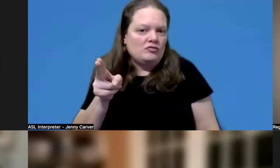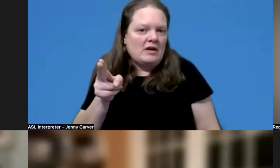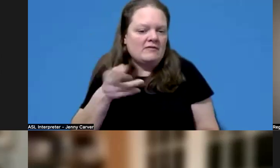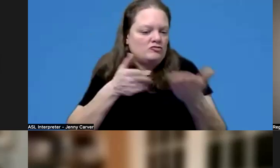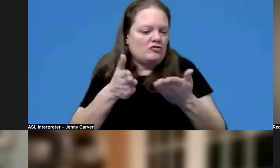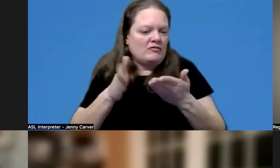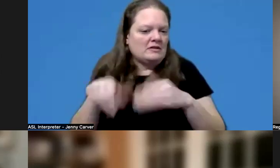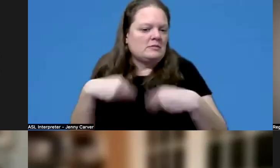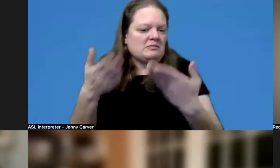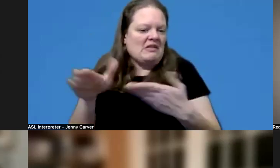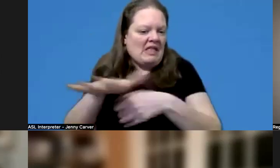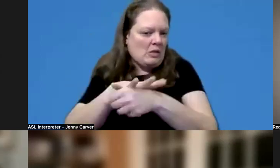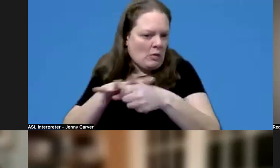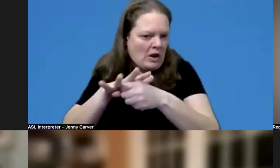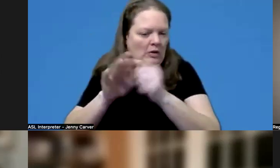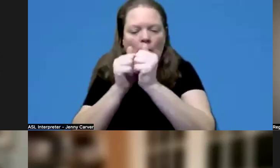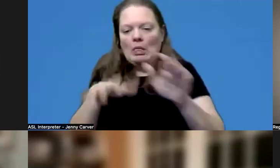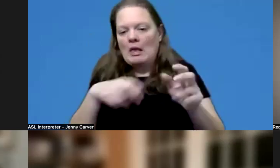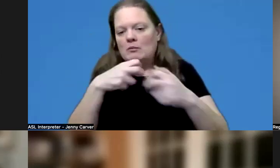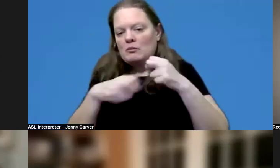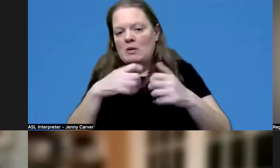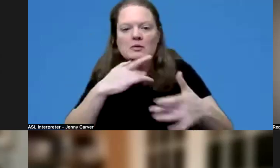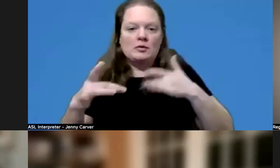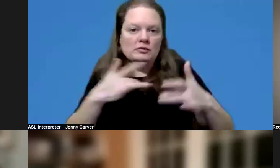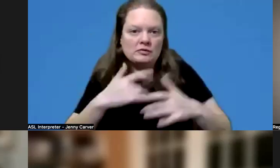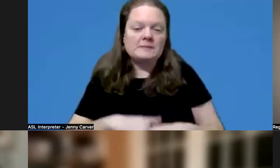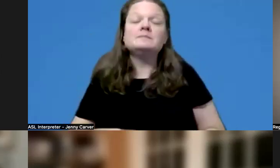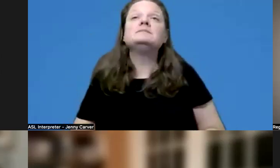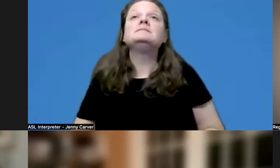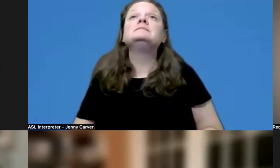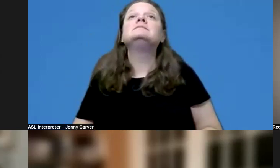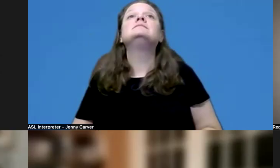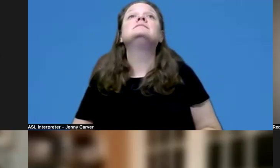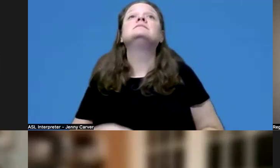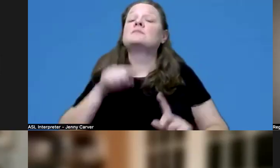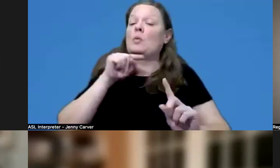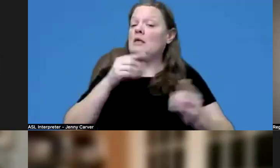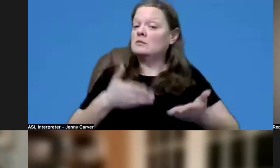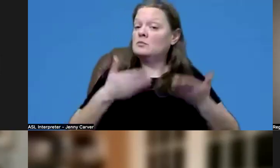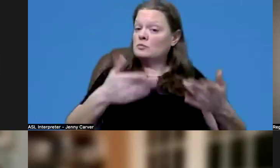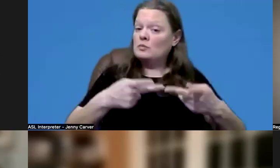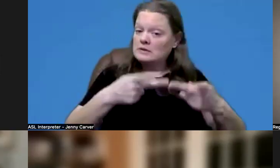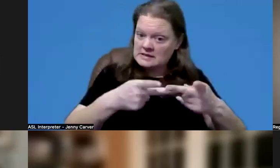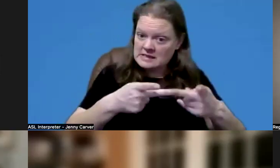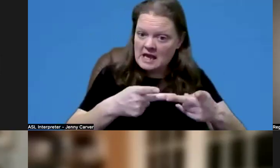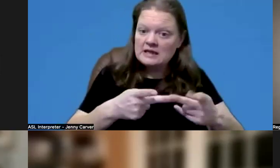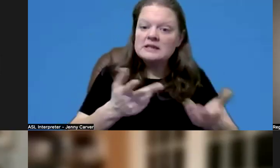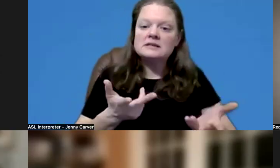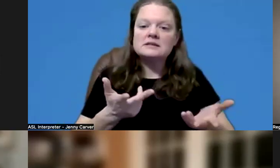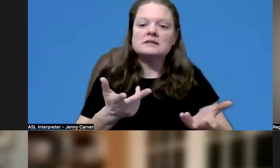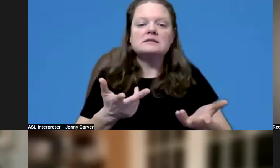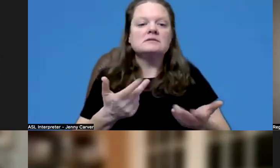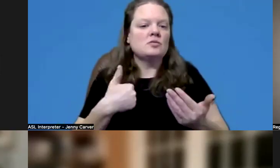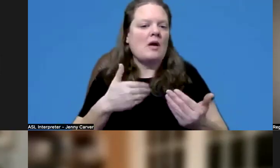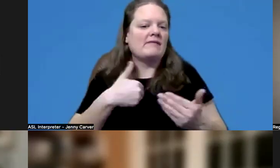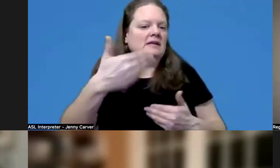services there without any issue or concern. So I see this proposed site and our plan to house the